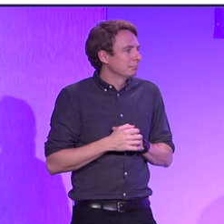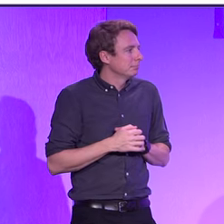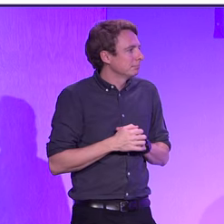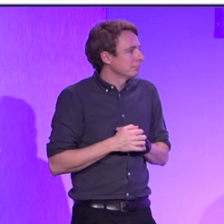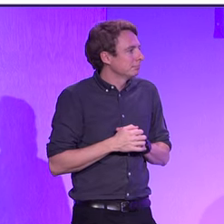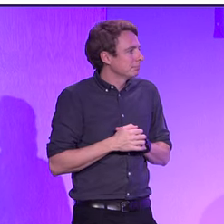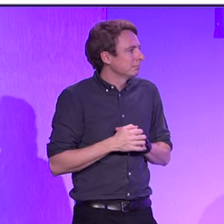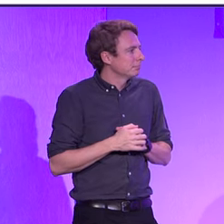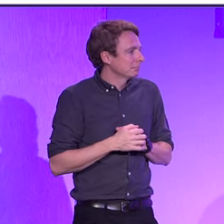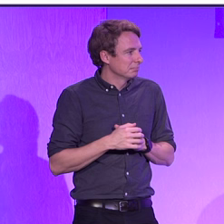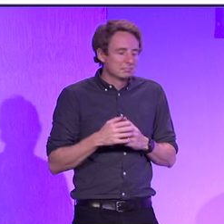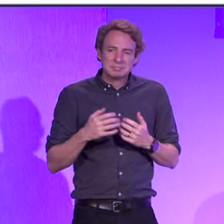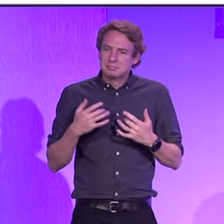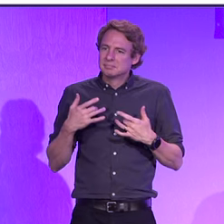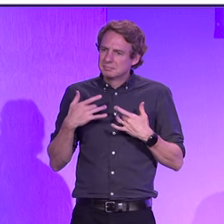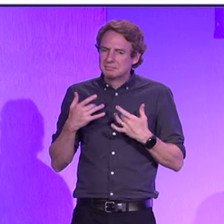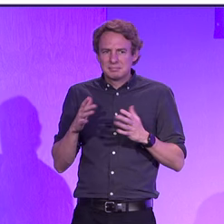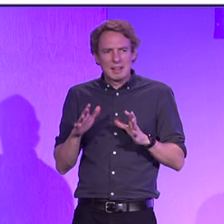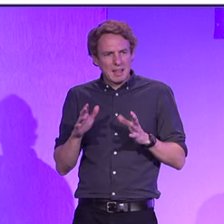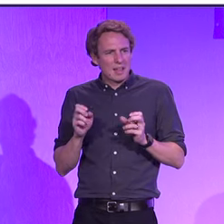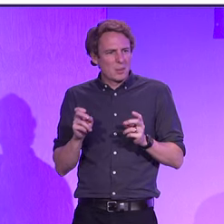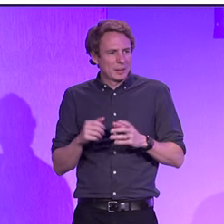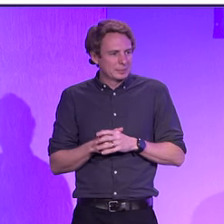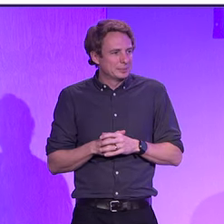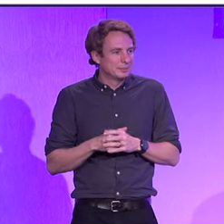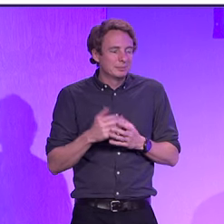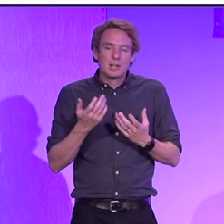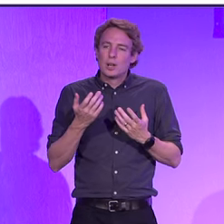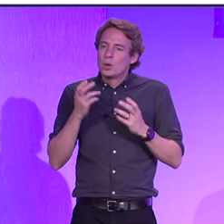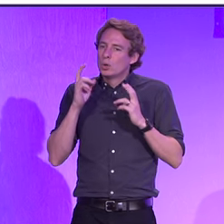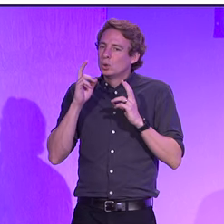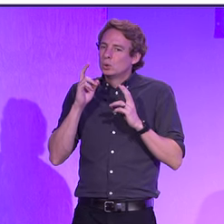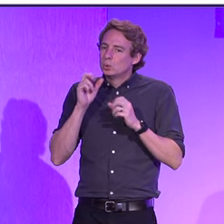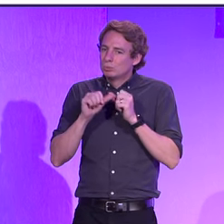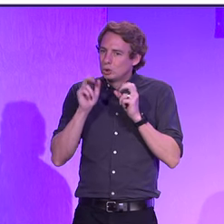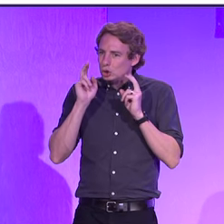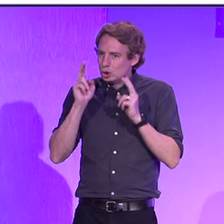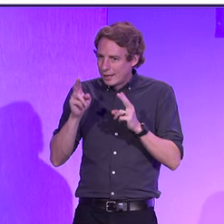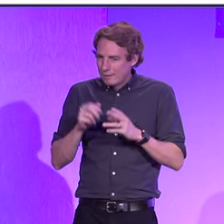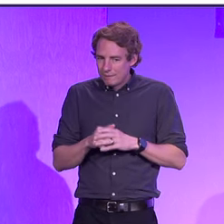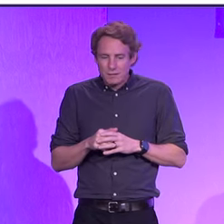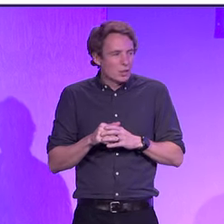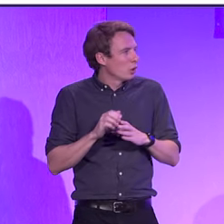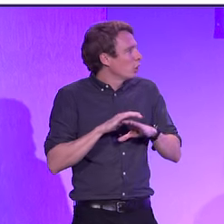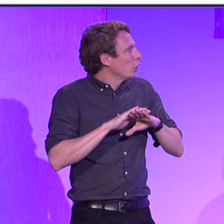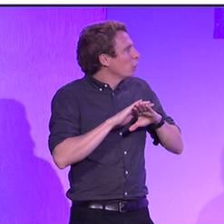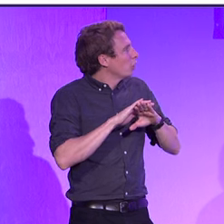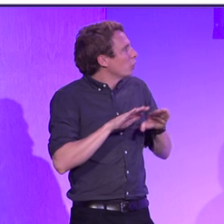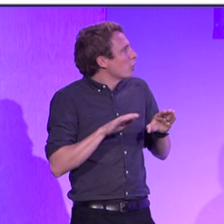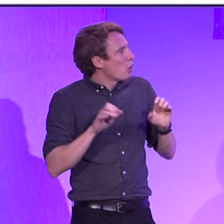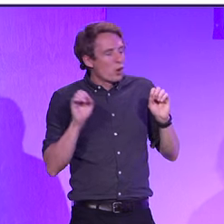Okay, that makes me feel pretty good. So Chef, it's not to be confused with